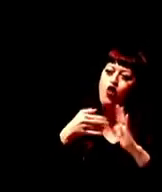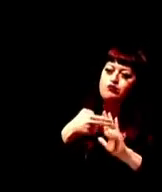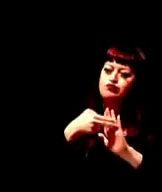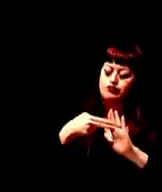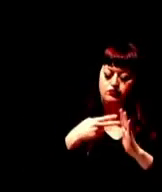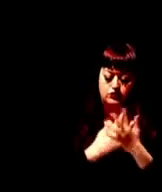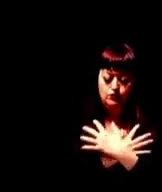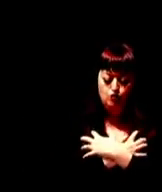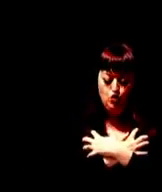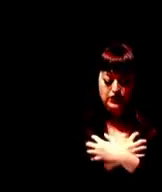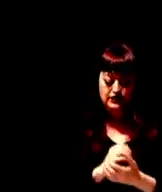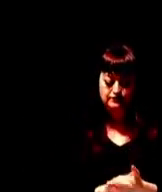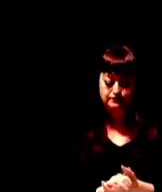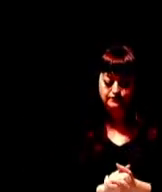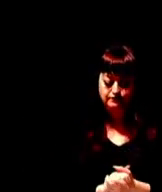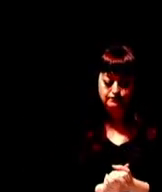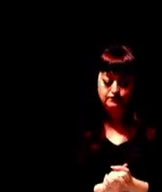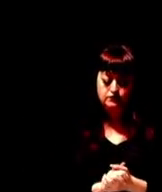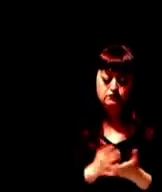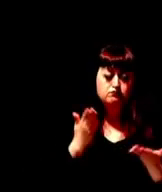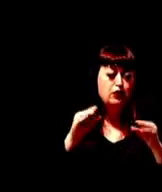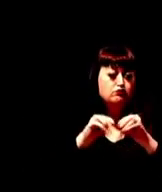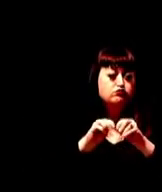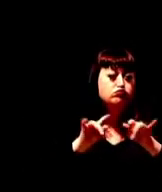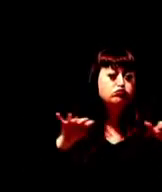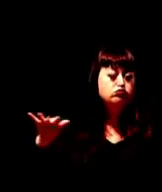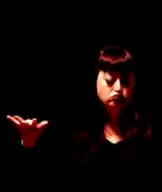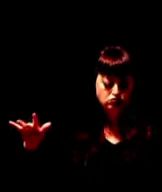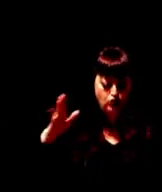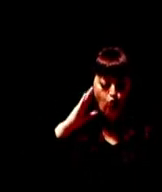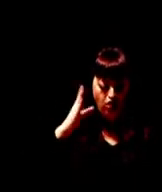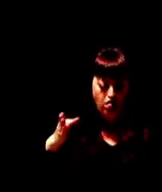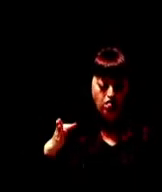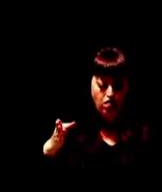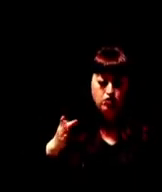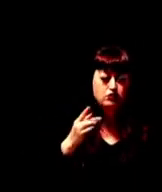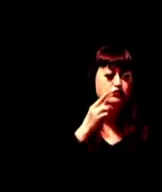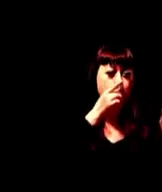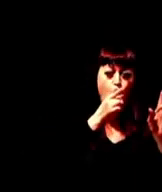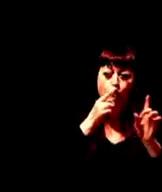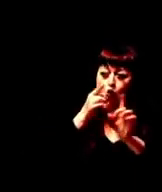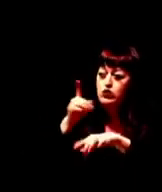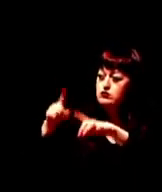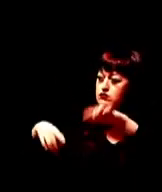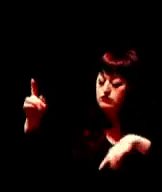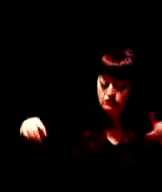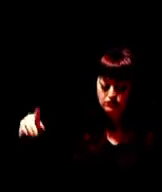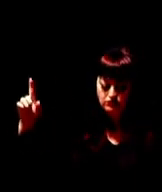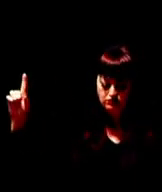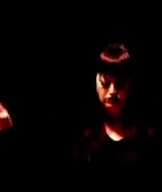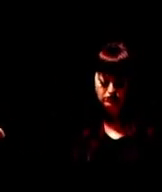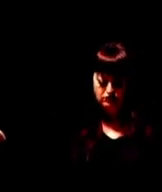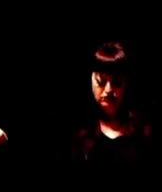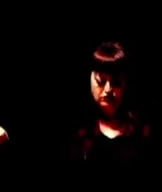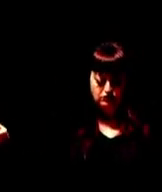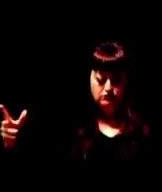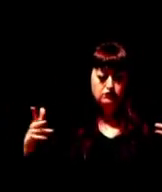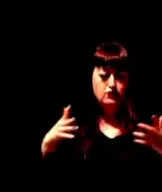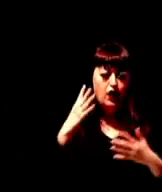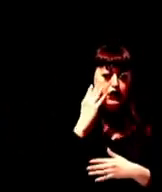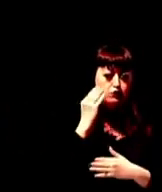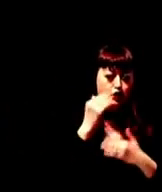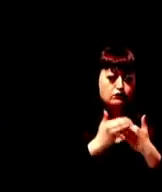Bruins. While we might move away across the globe, achieving different goals and carving separate paths in